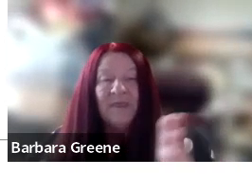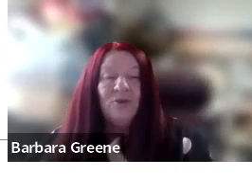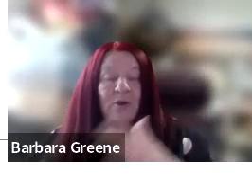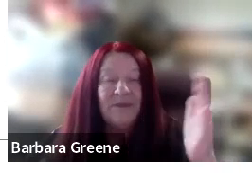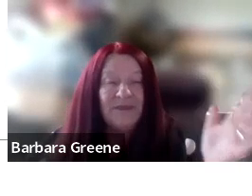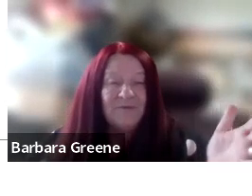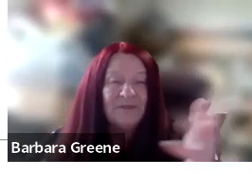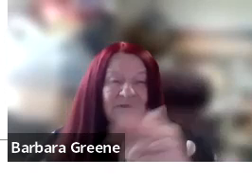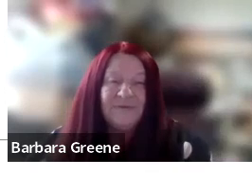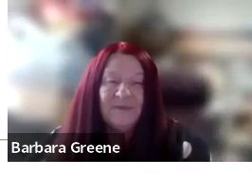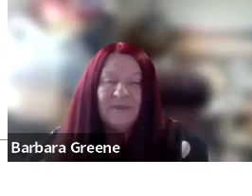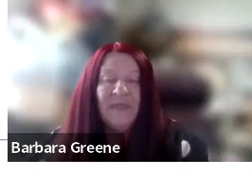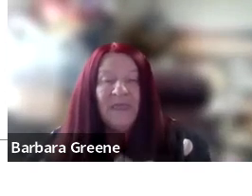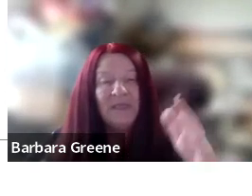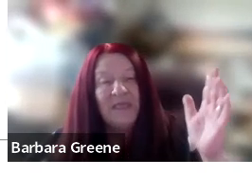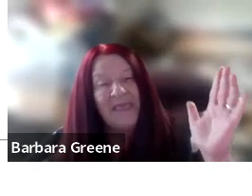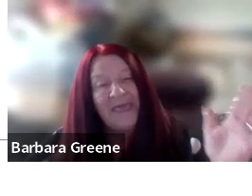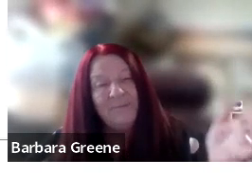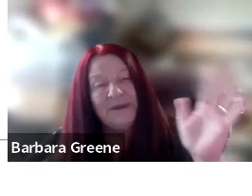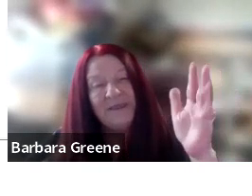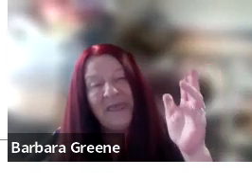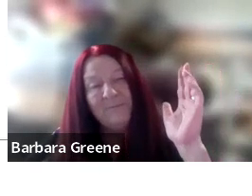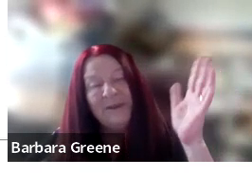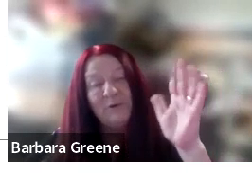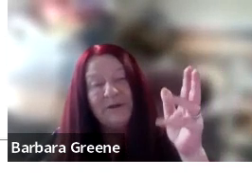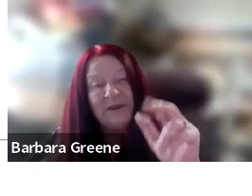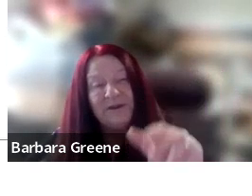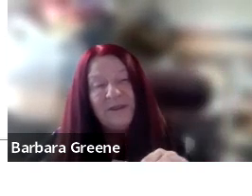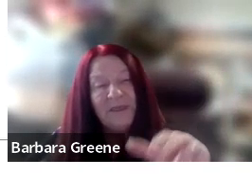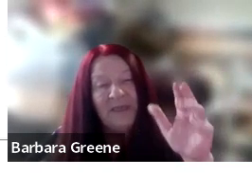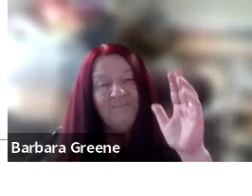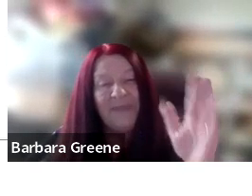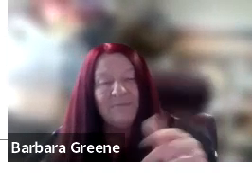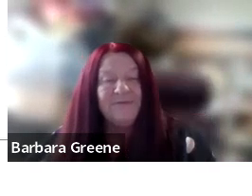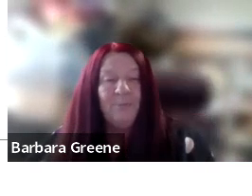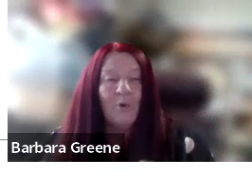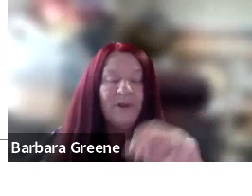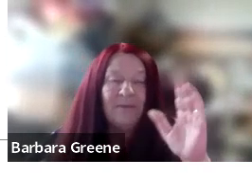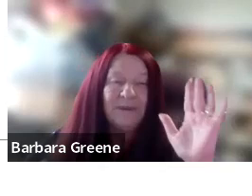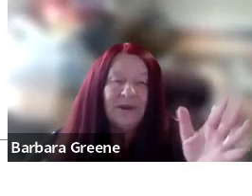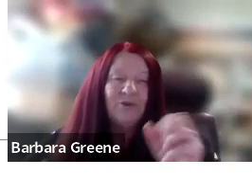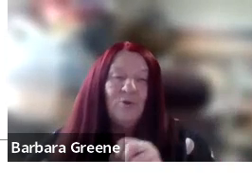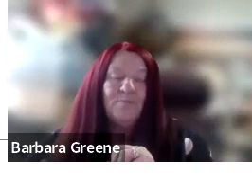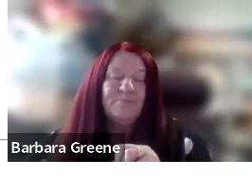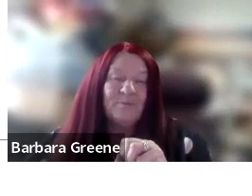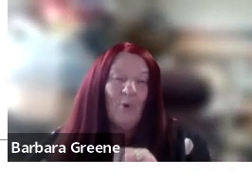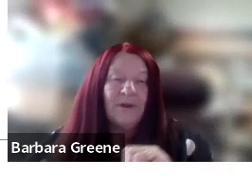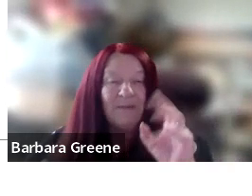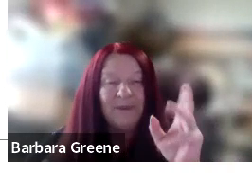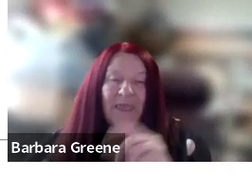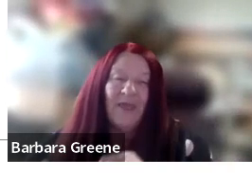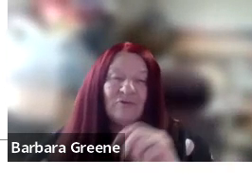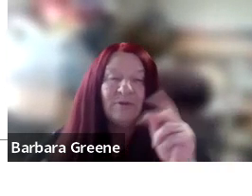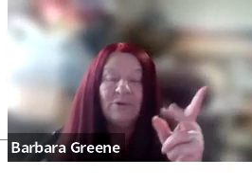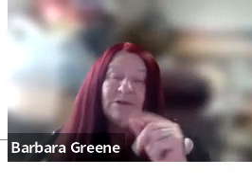depicts, you can easily see like how many really needed family support, how many youth support,